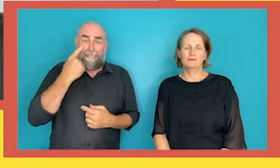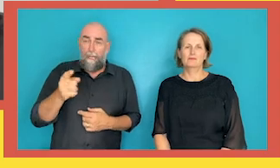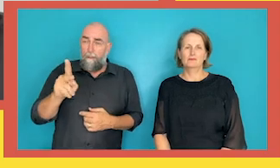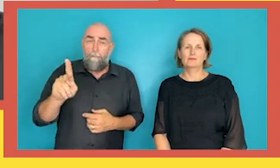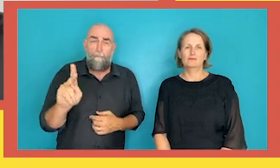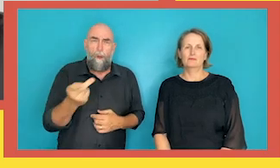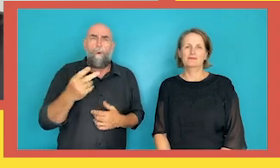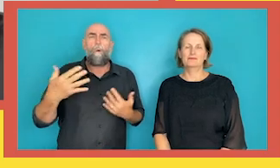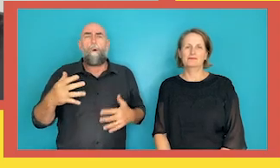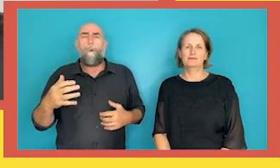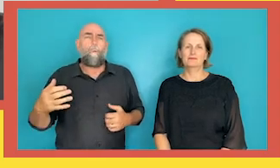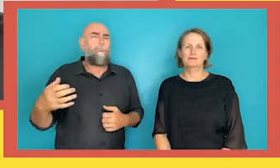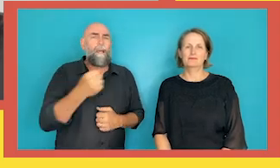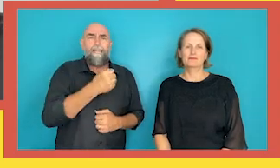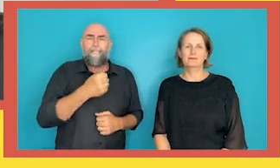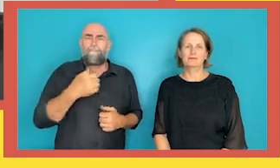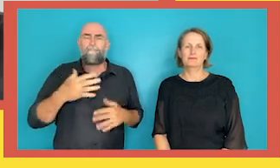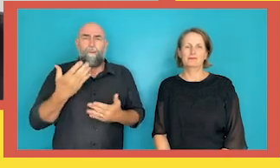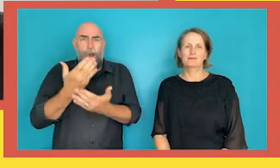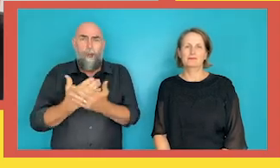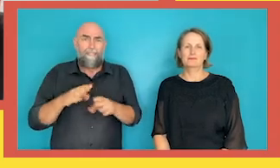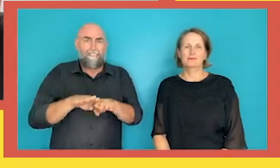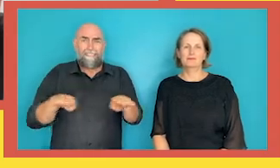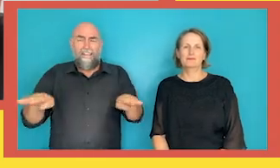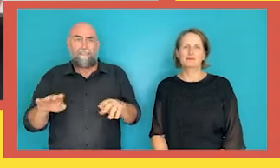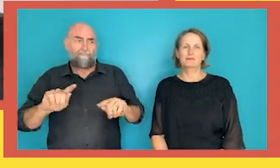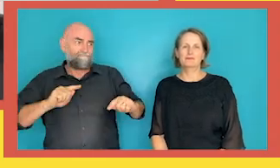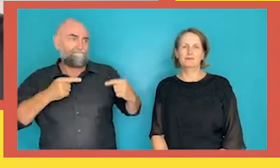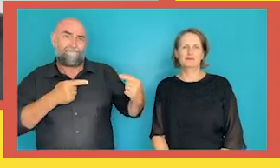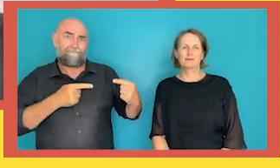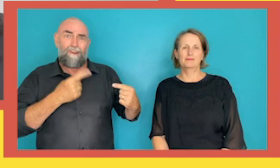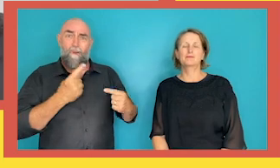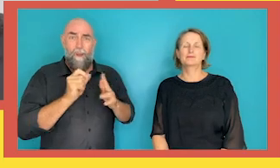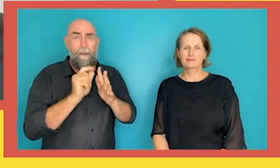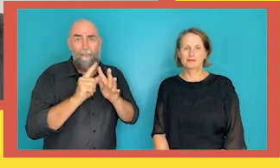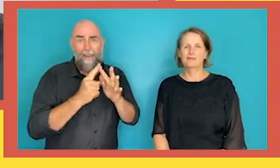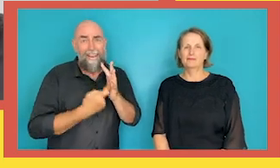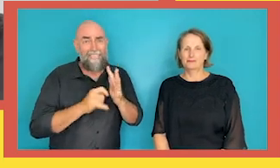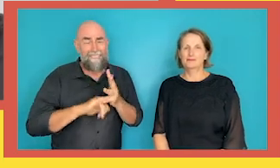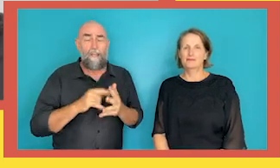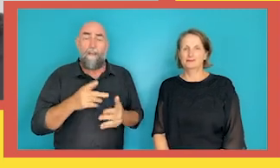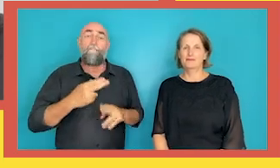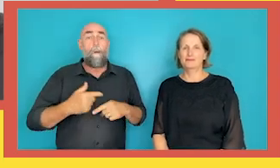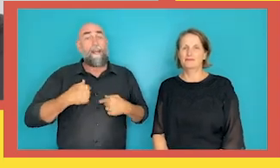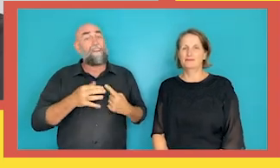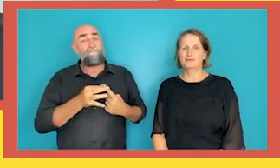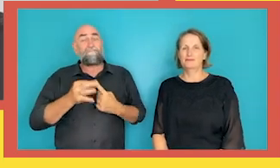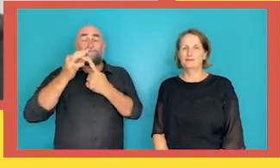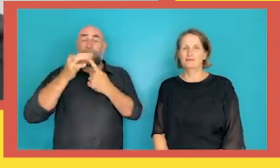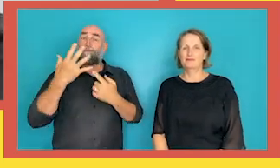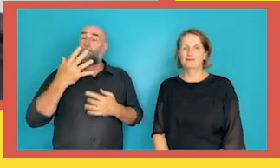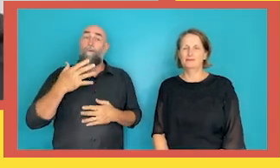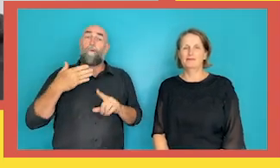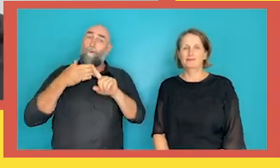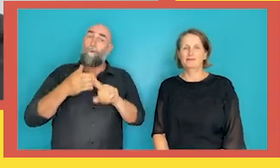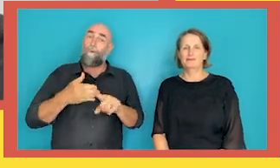and Dan rewarded on the stage against their peers. I think that's just, for me, that's my highlight of